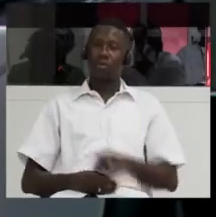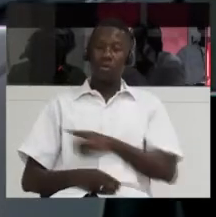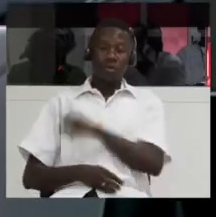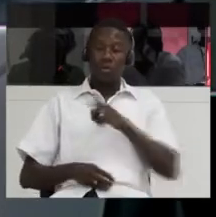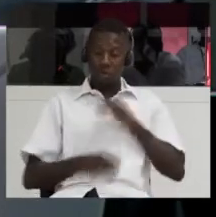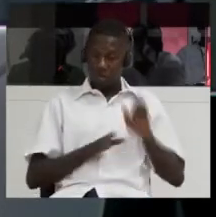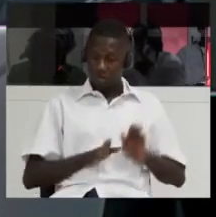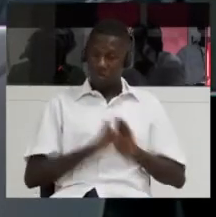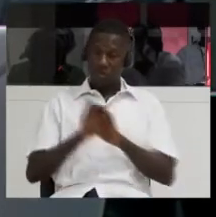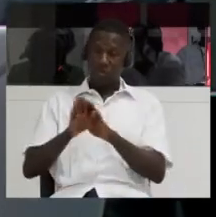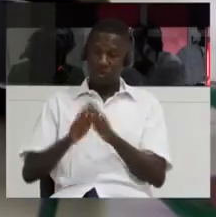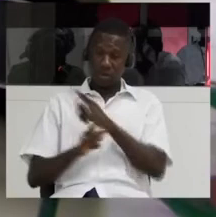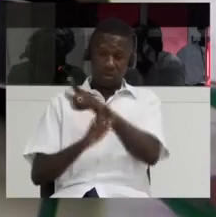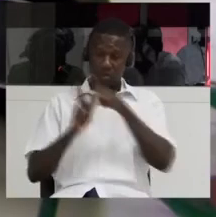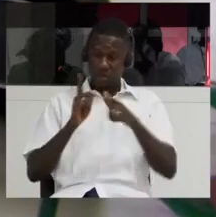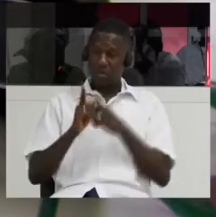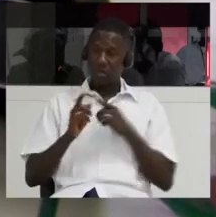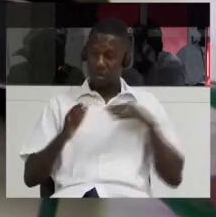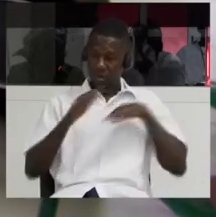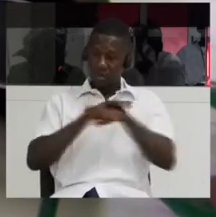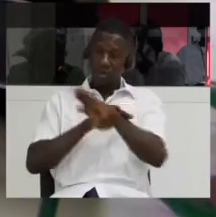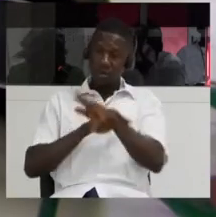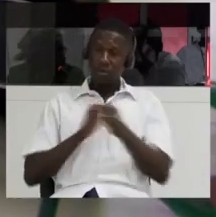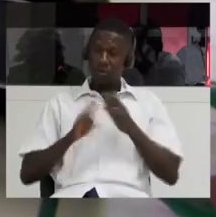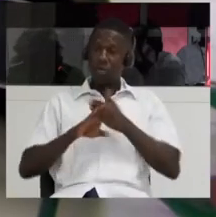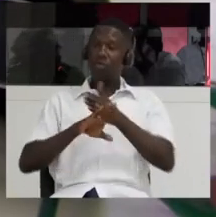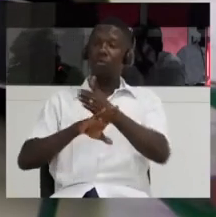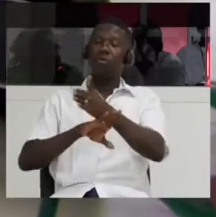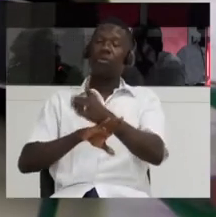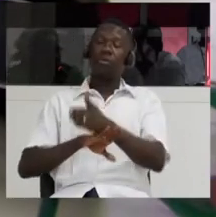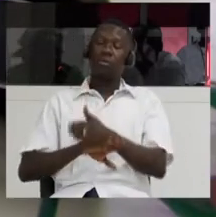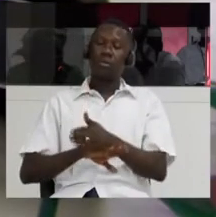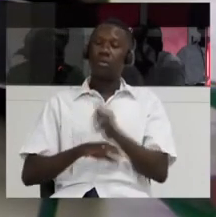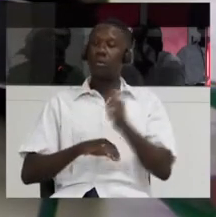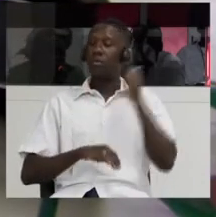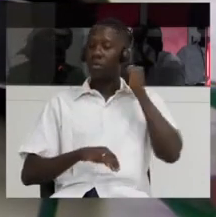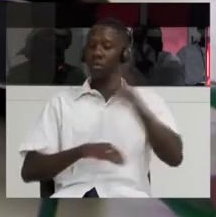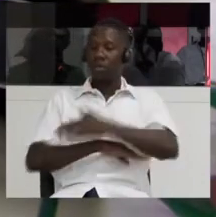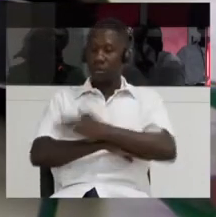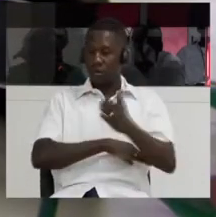and entered through the back gate going to the primary school.